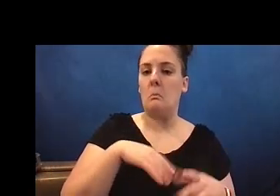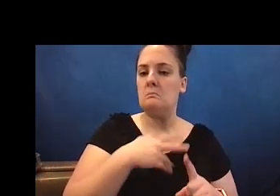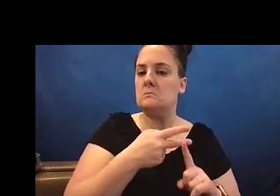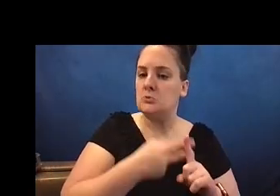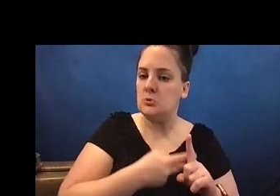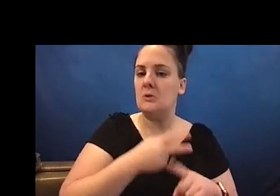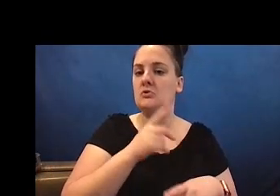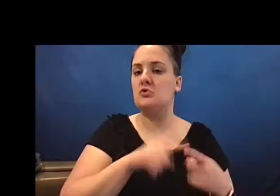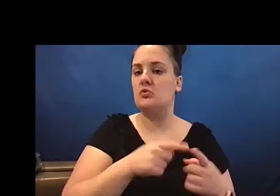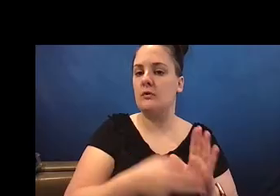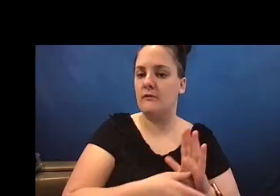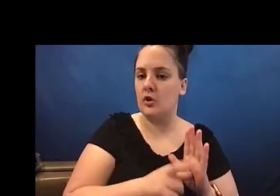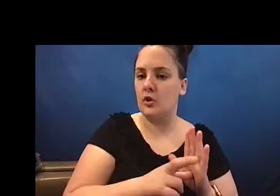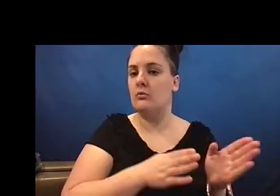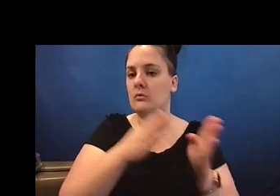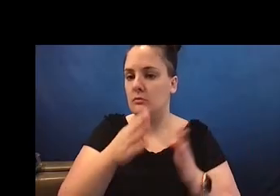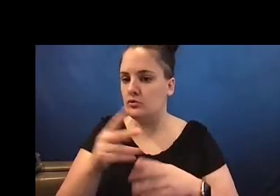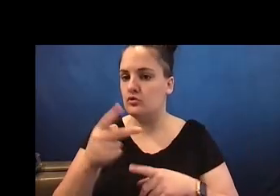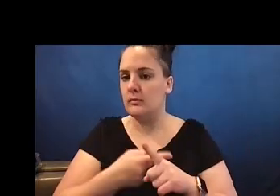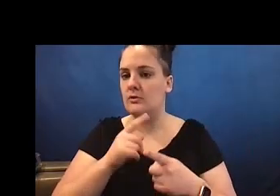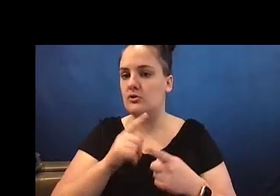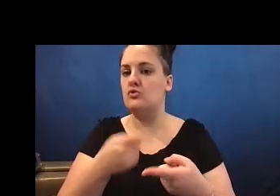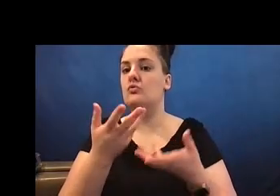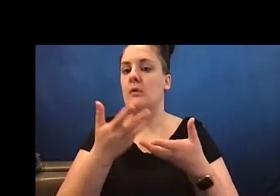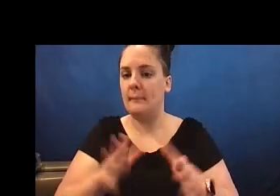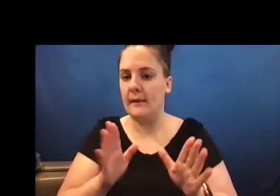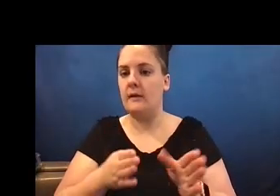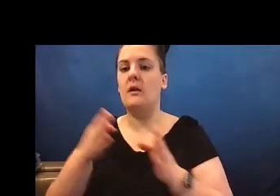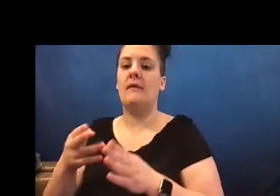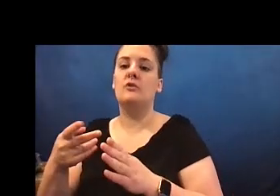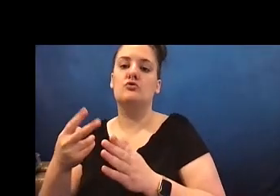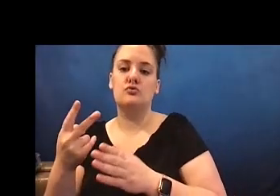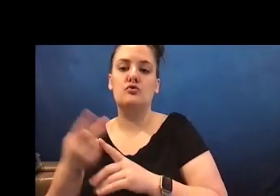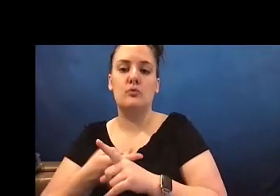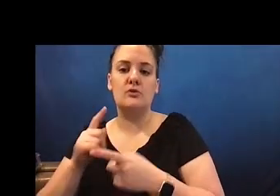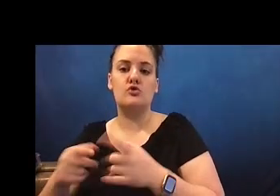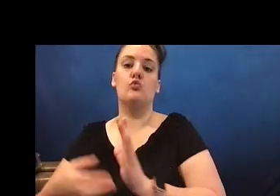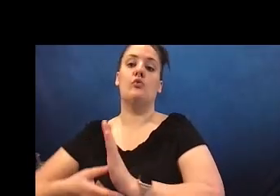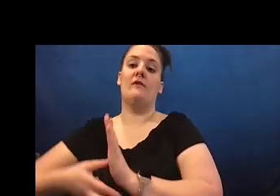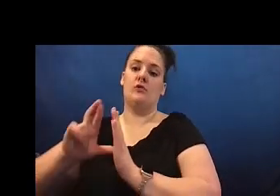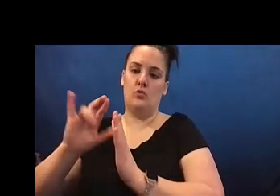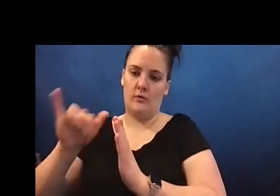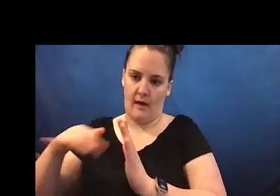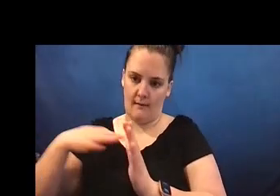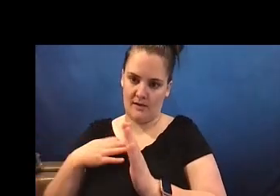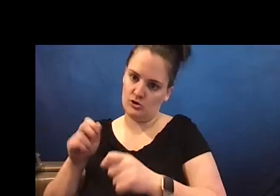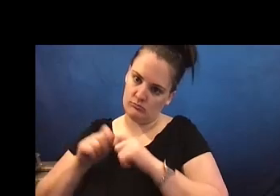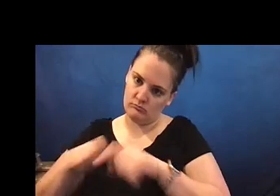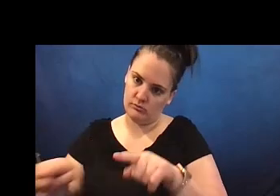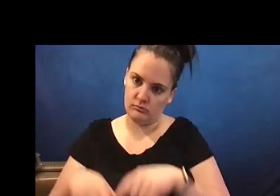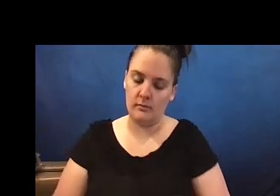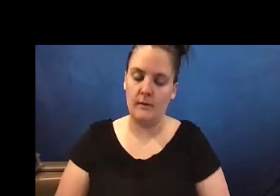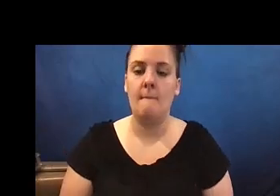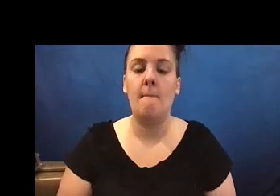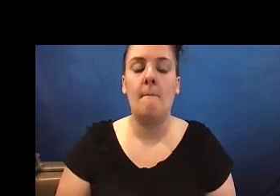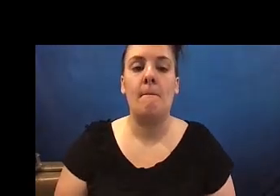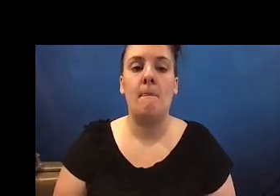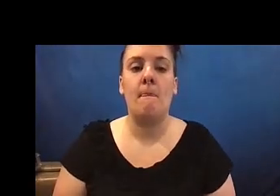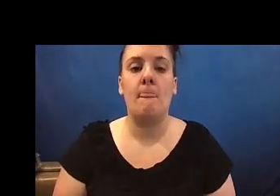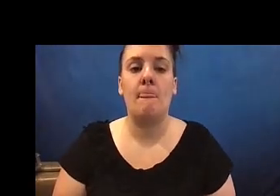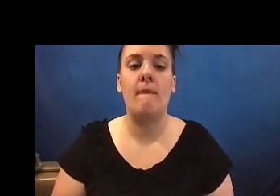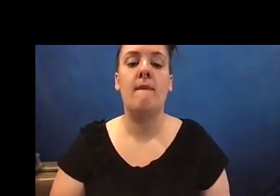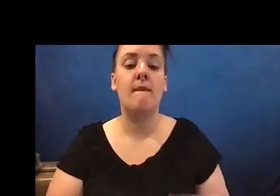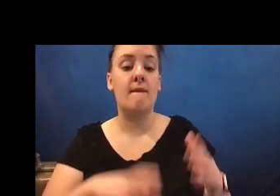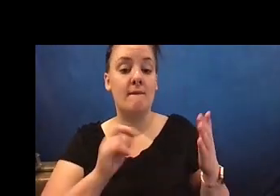complete, and then a couple of months to review and award. Awesome. Thank you. So Margot, next question for you on state-directed